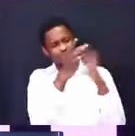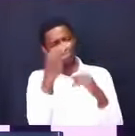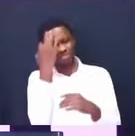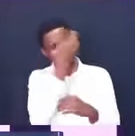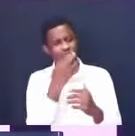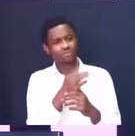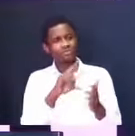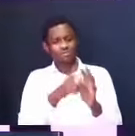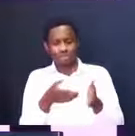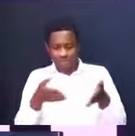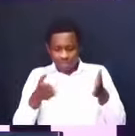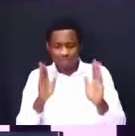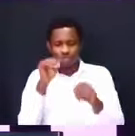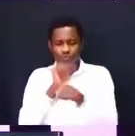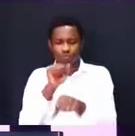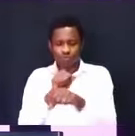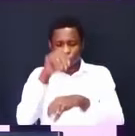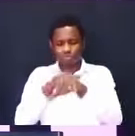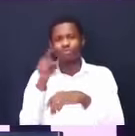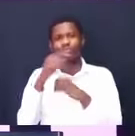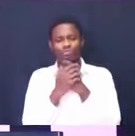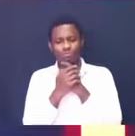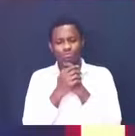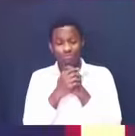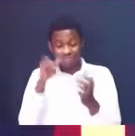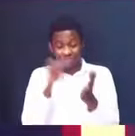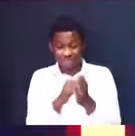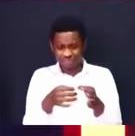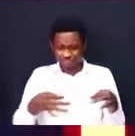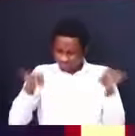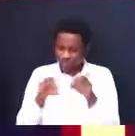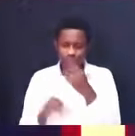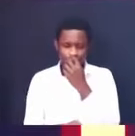to work on you. You see, because it is very important